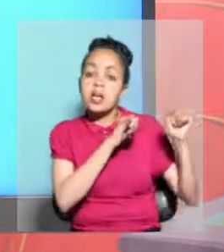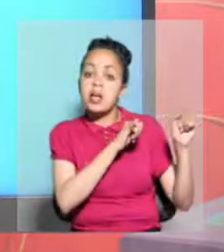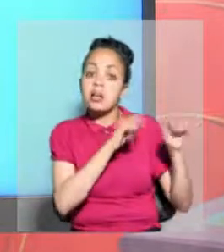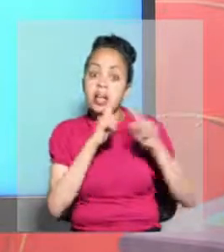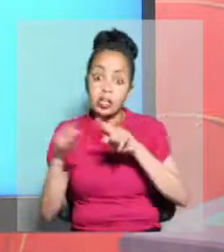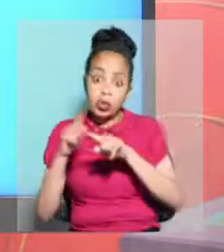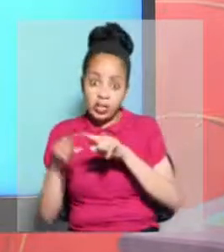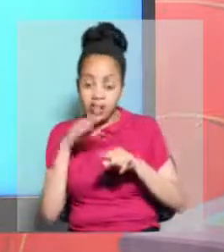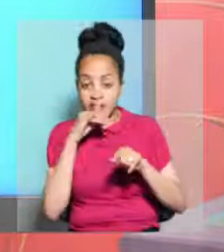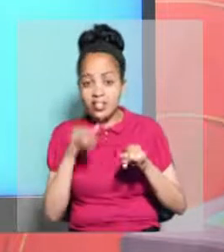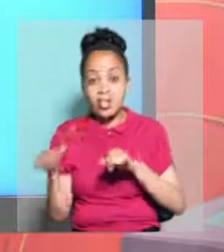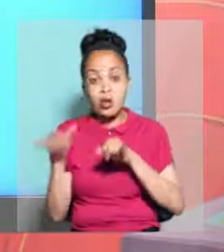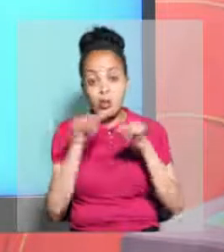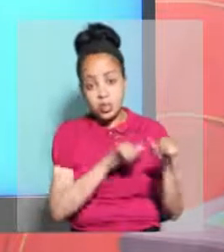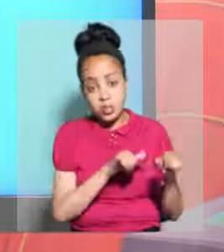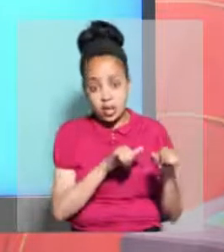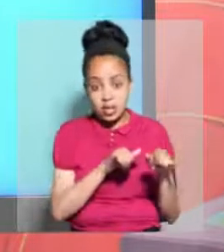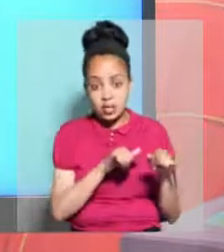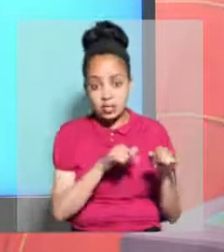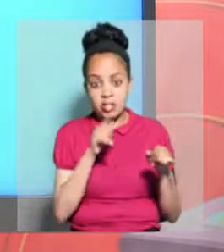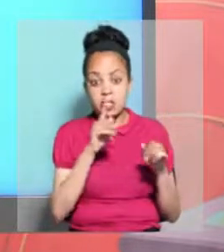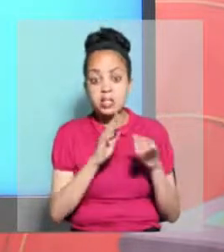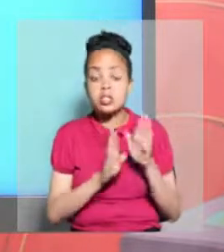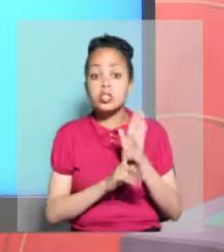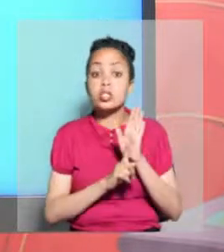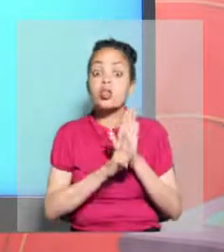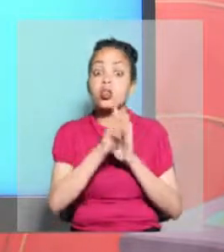homozygous, it is phenotypically tall.